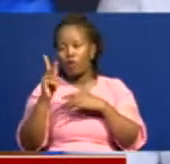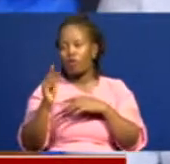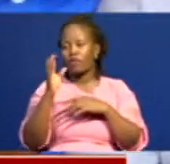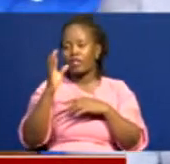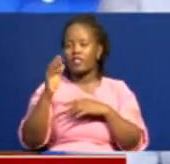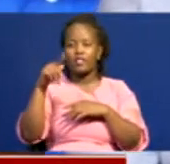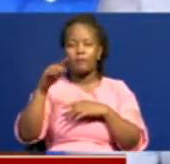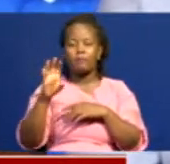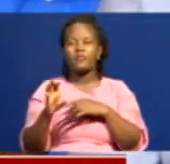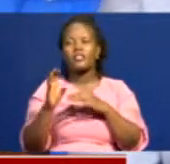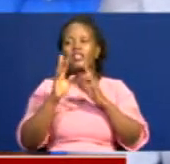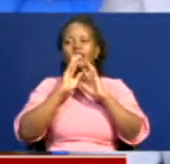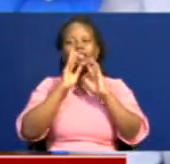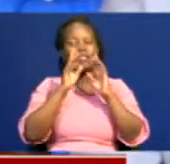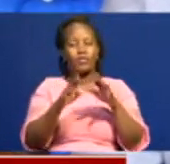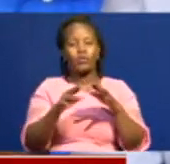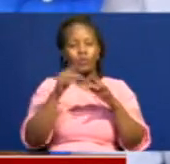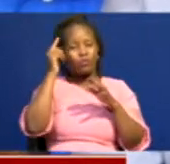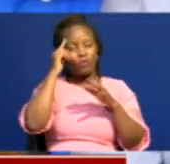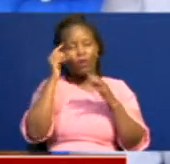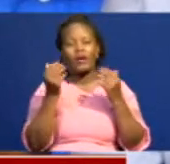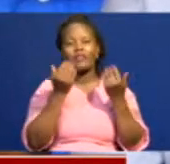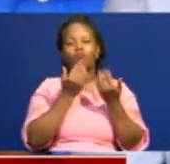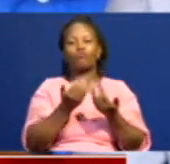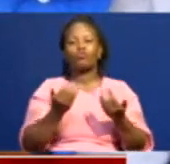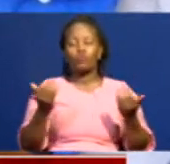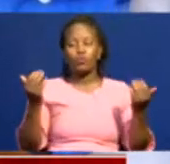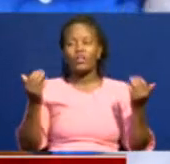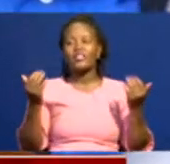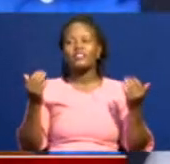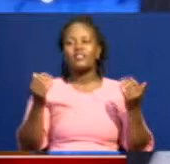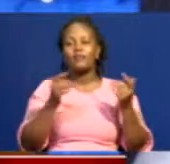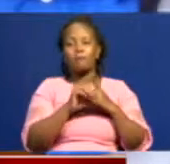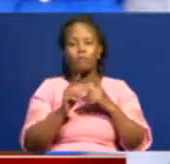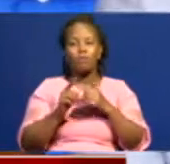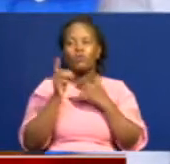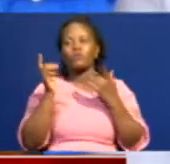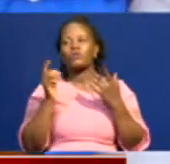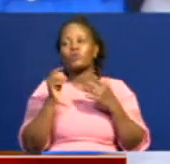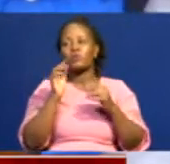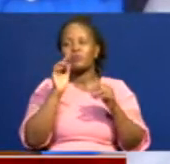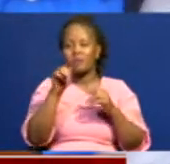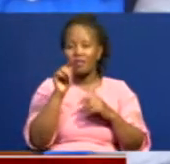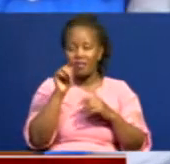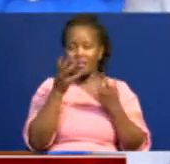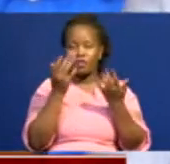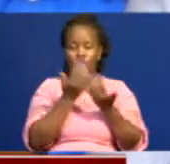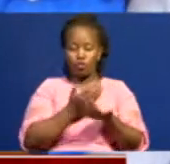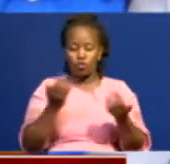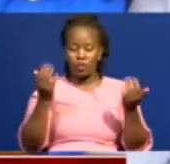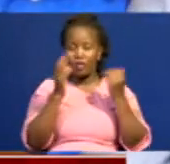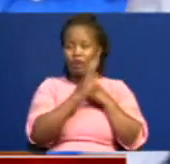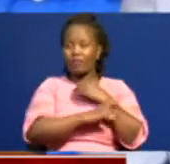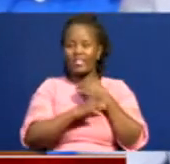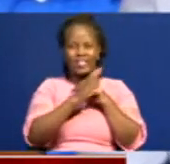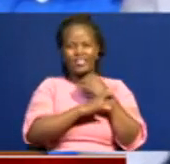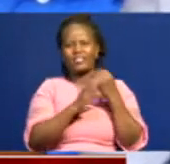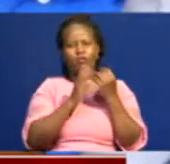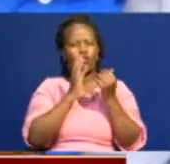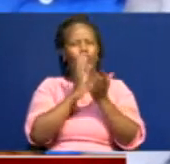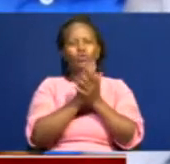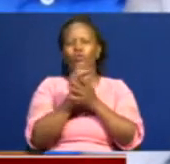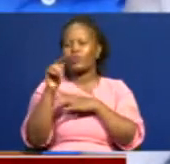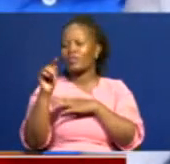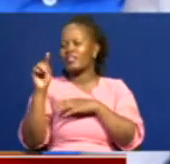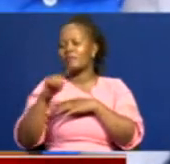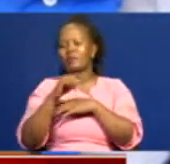results for pupils and the kids of this country is very worrying,